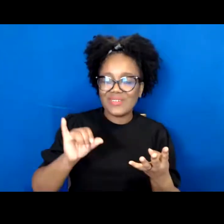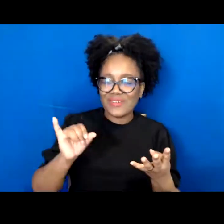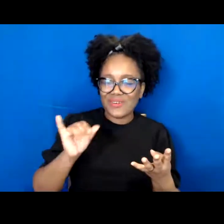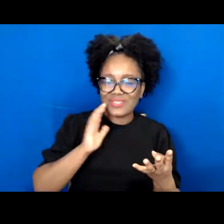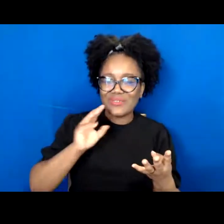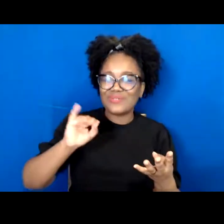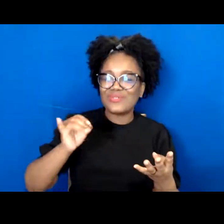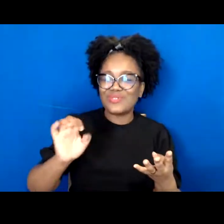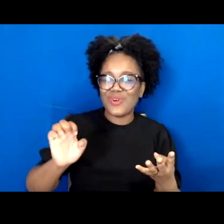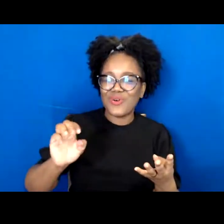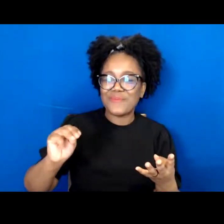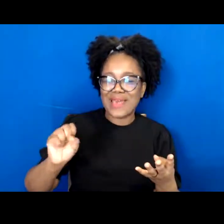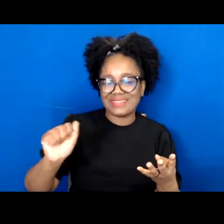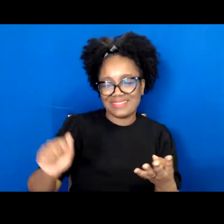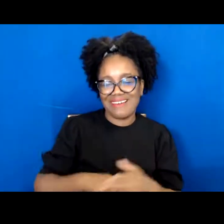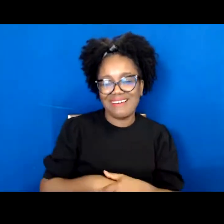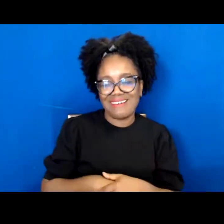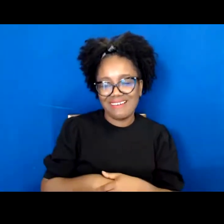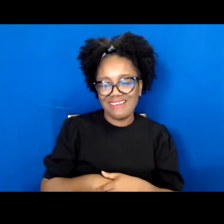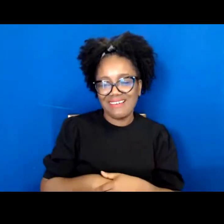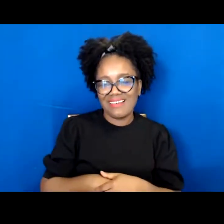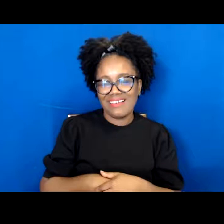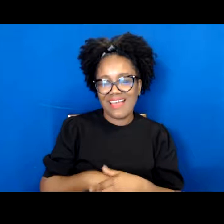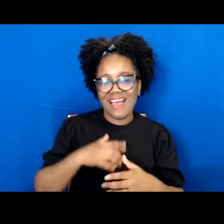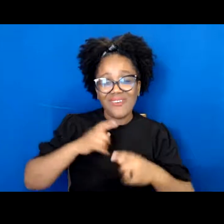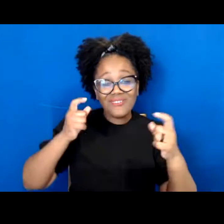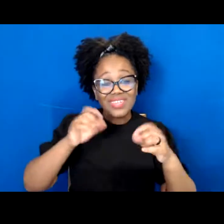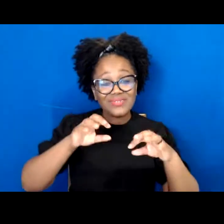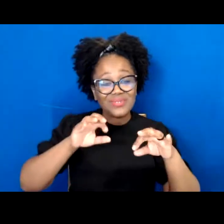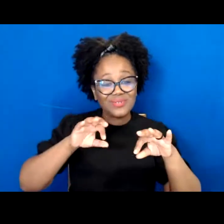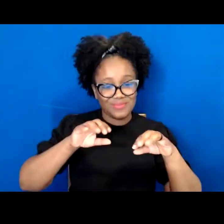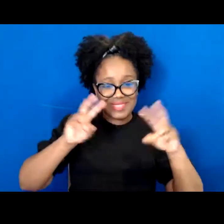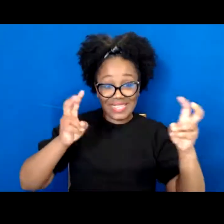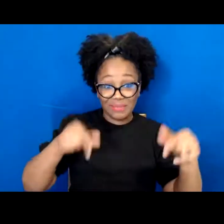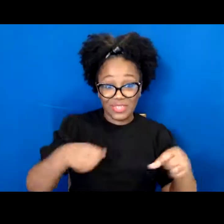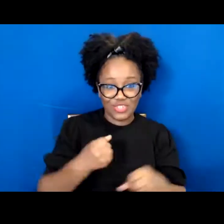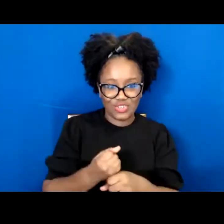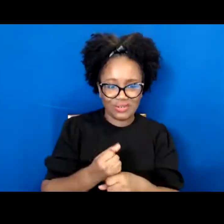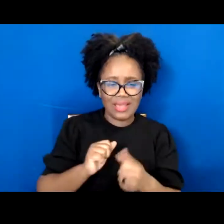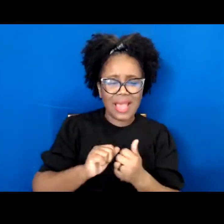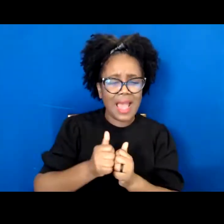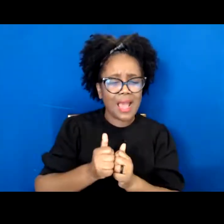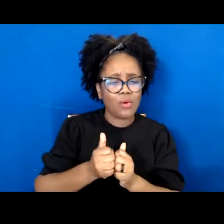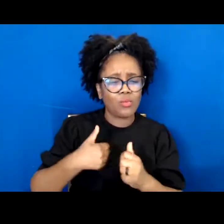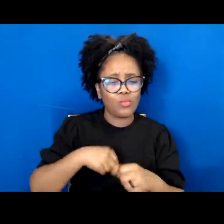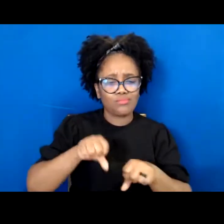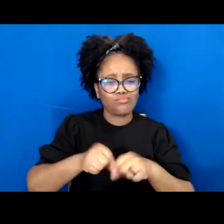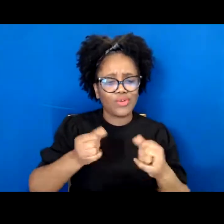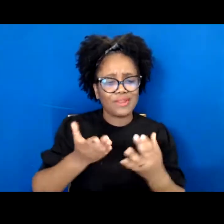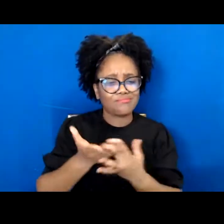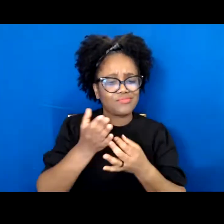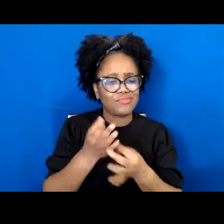Massa. Our festival theme this year is How We Break Free, Confronting Hard Truths. Kiese Laymon is in so many